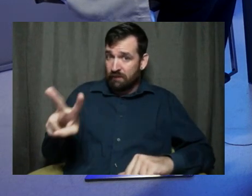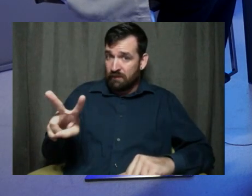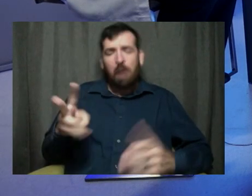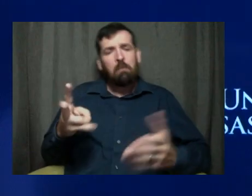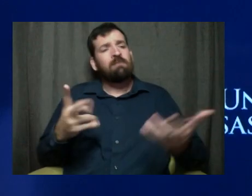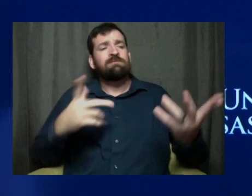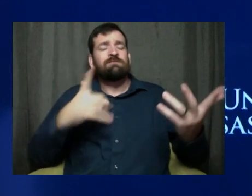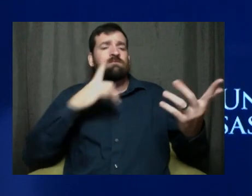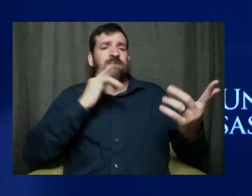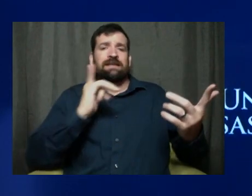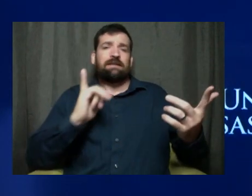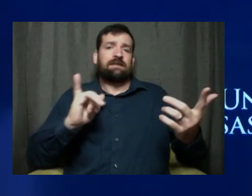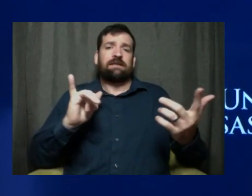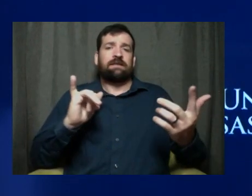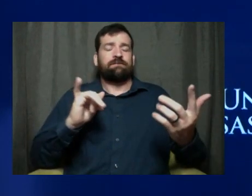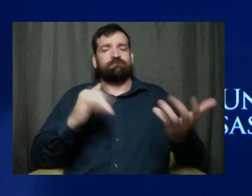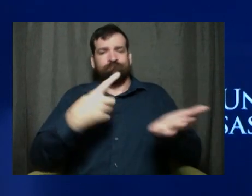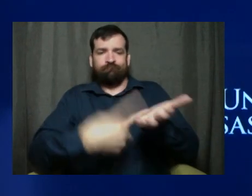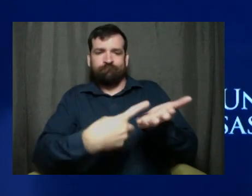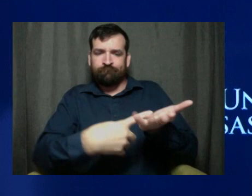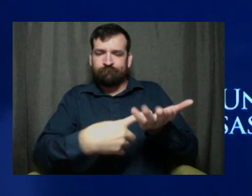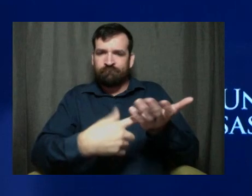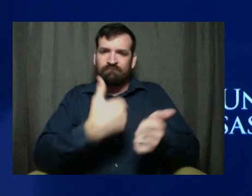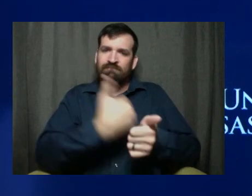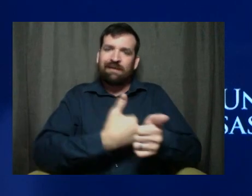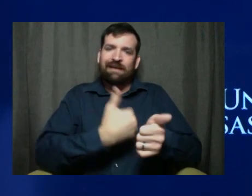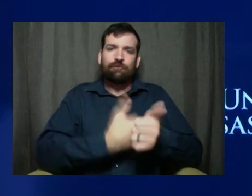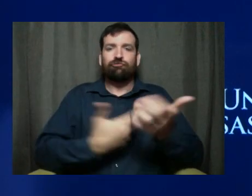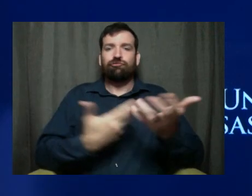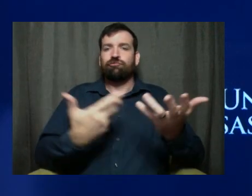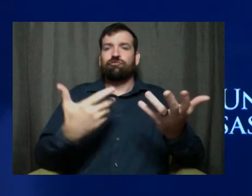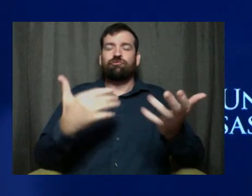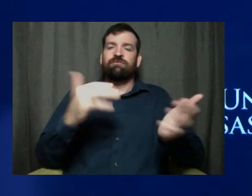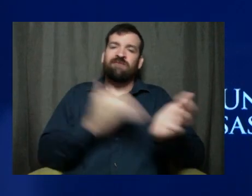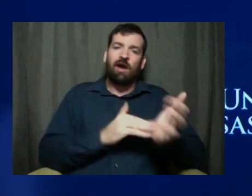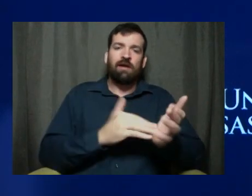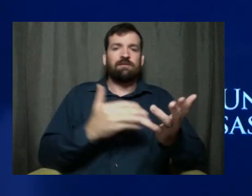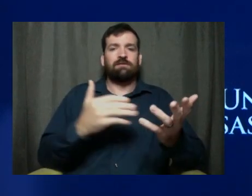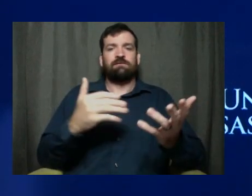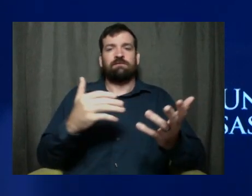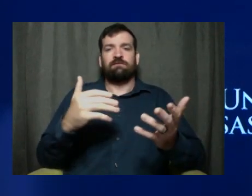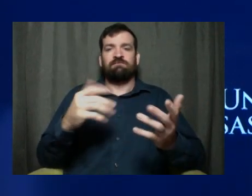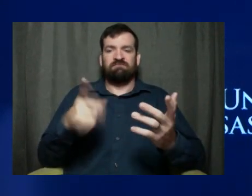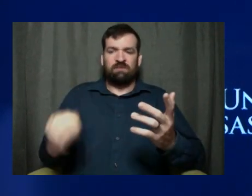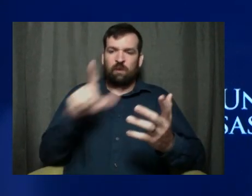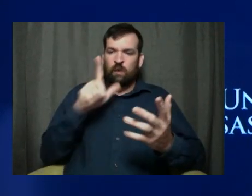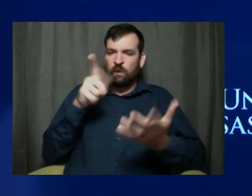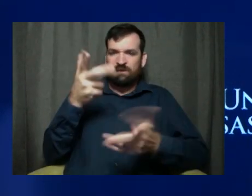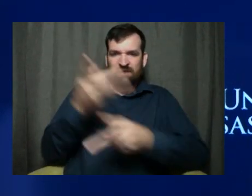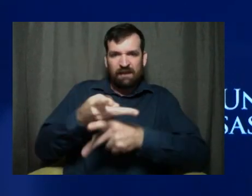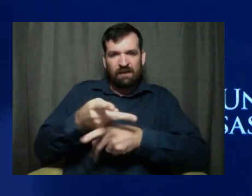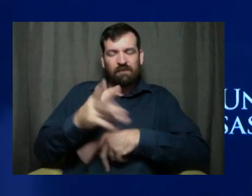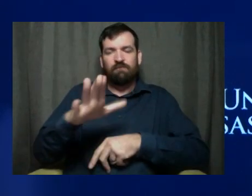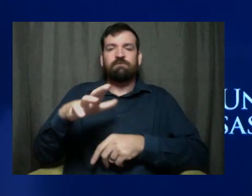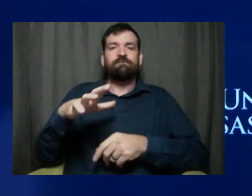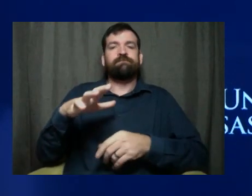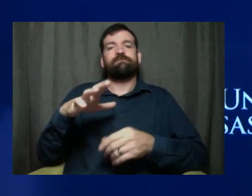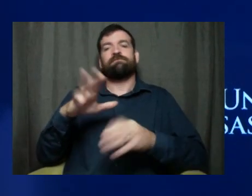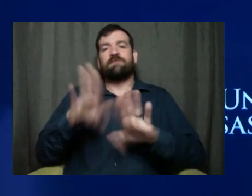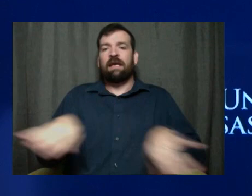up to the conversation with each of those docs, helping take care of your kid, and nurse practitioners and PAs out